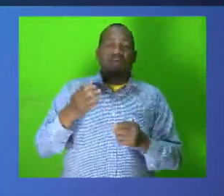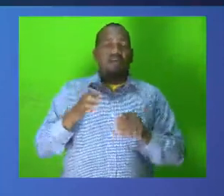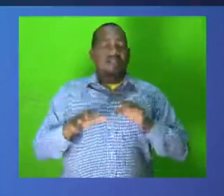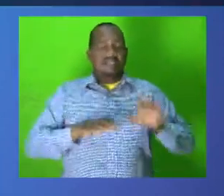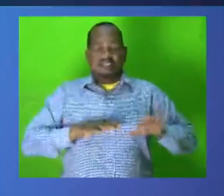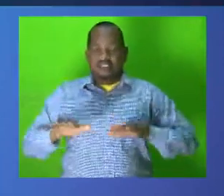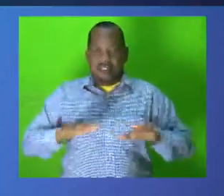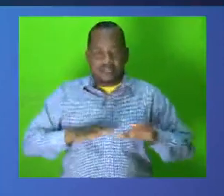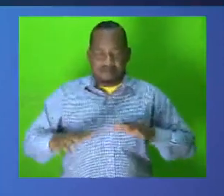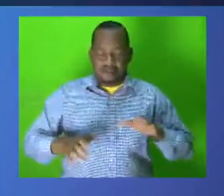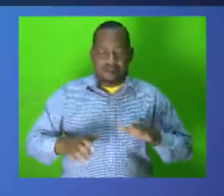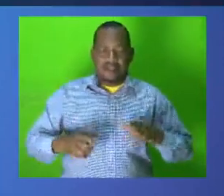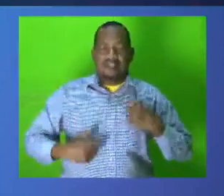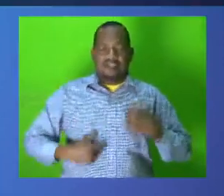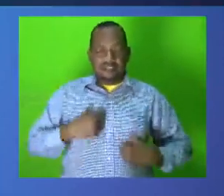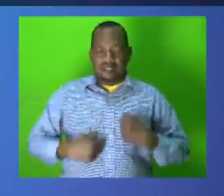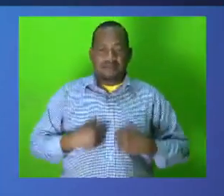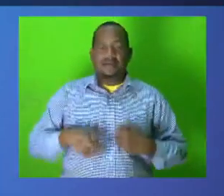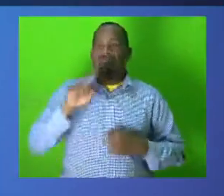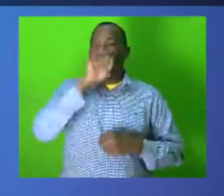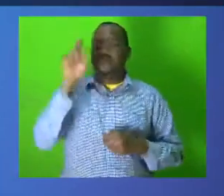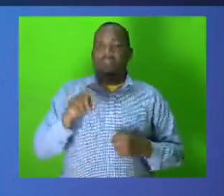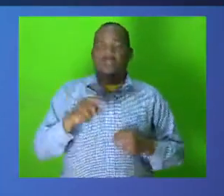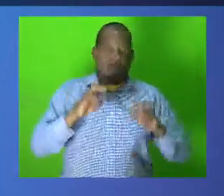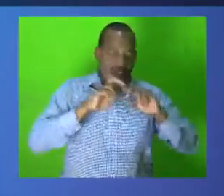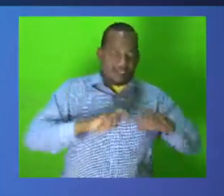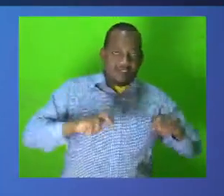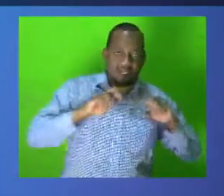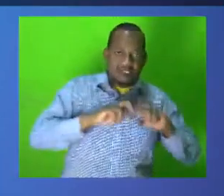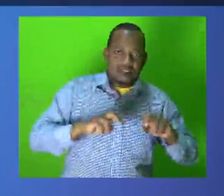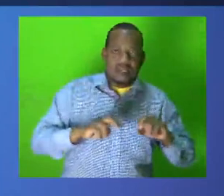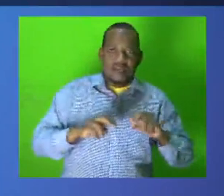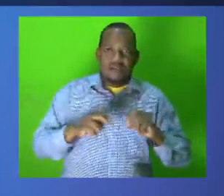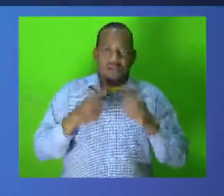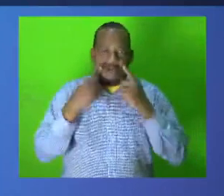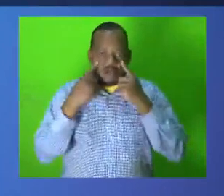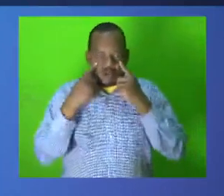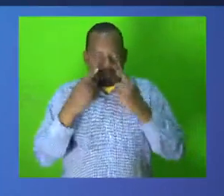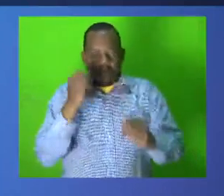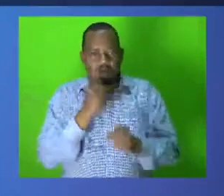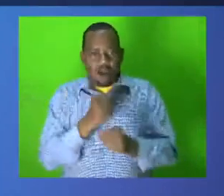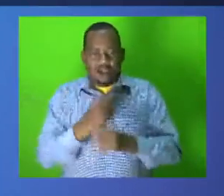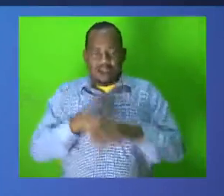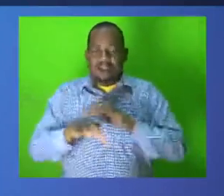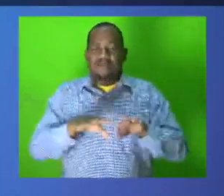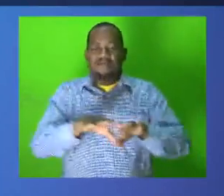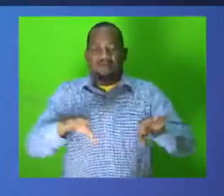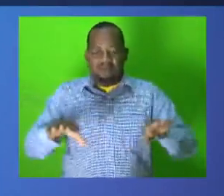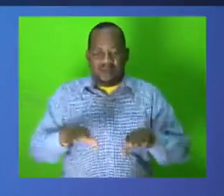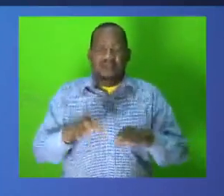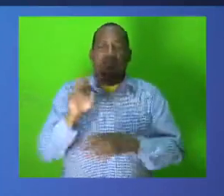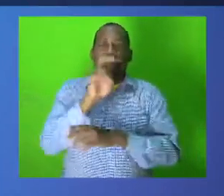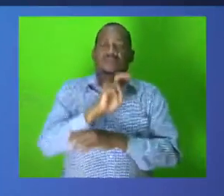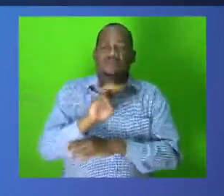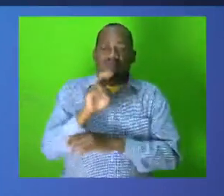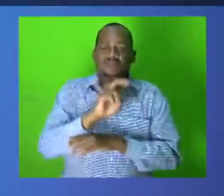answer of a problem which needed to be finding out the solution. So also the